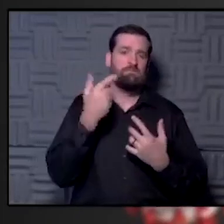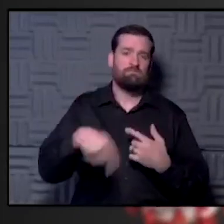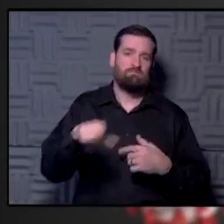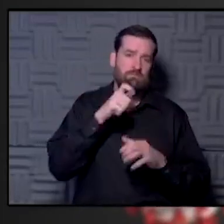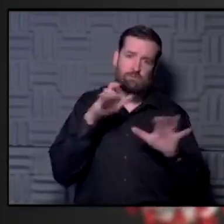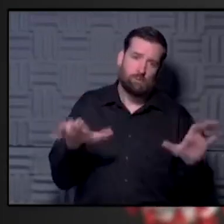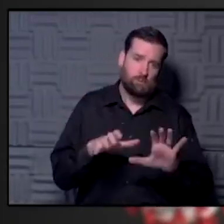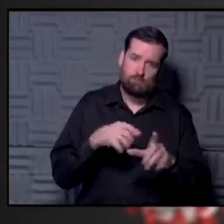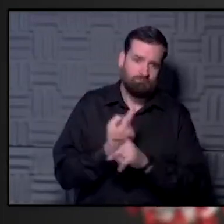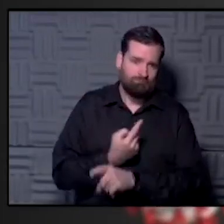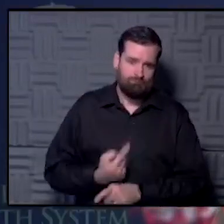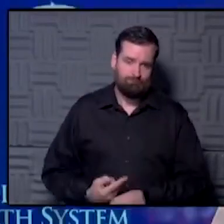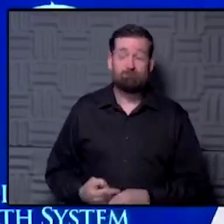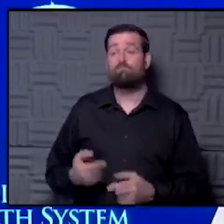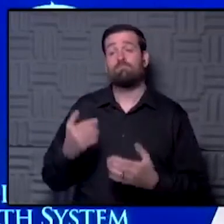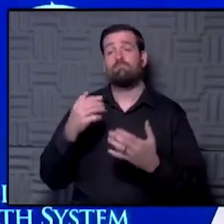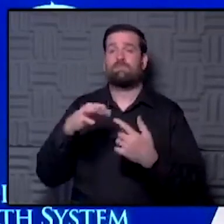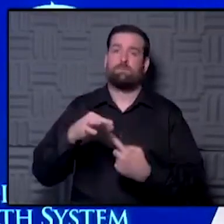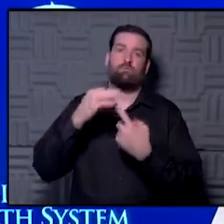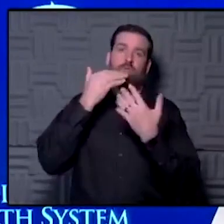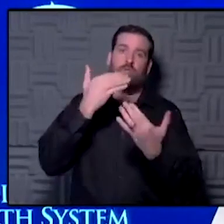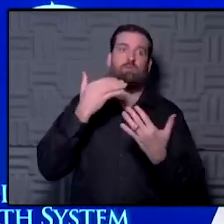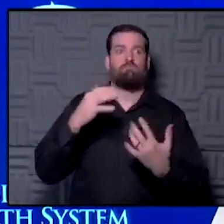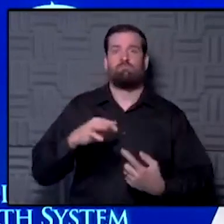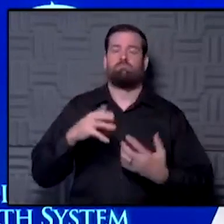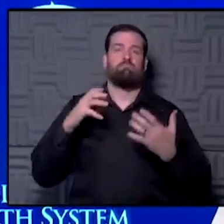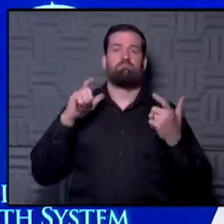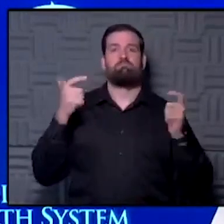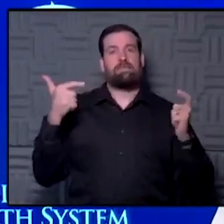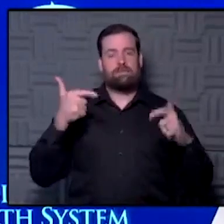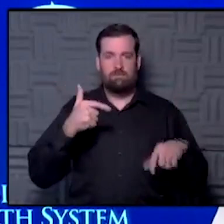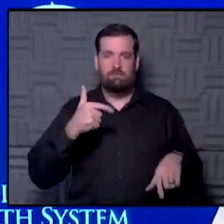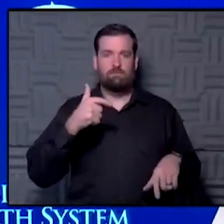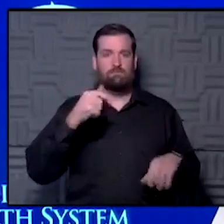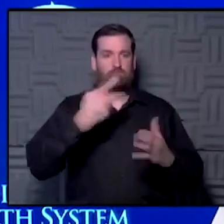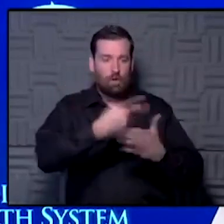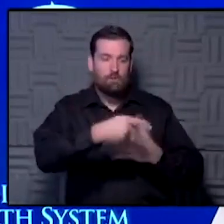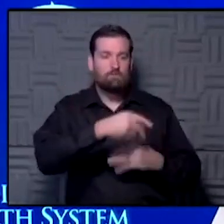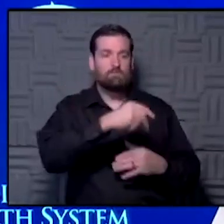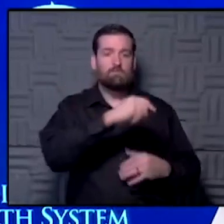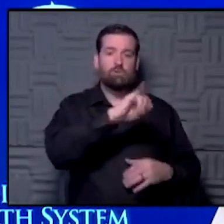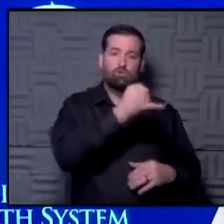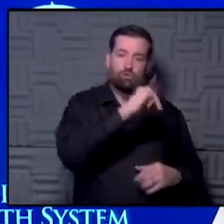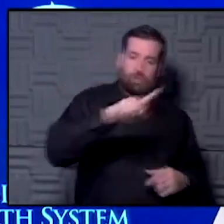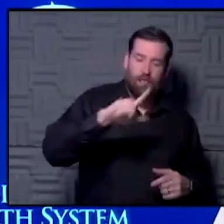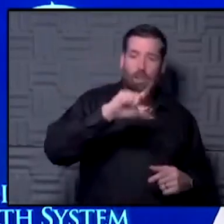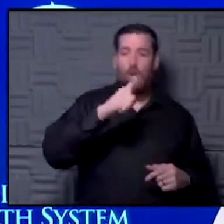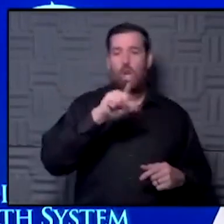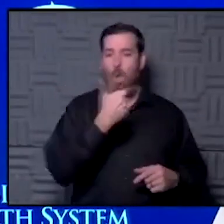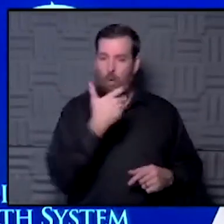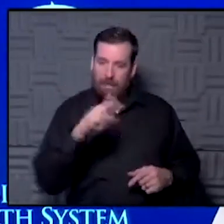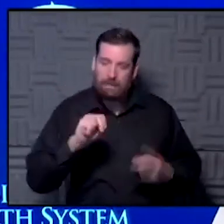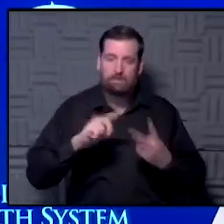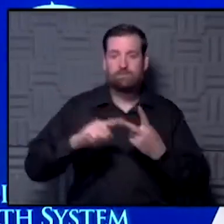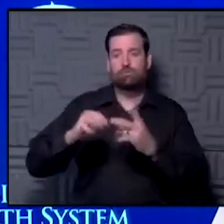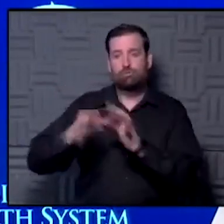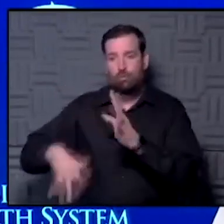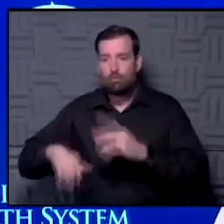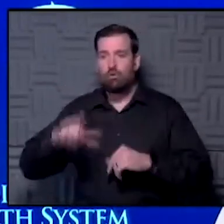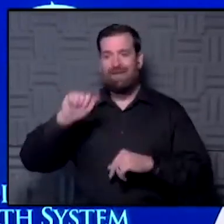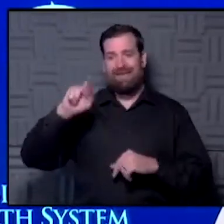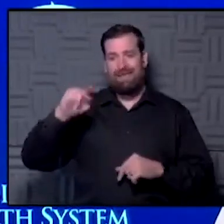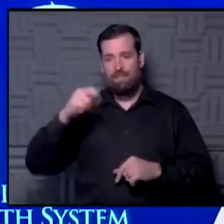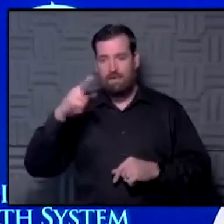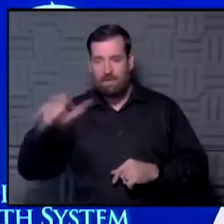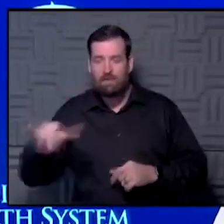want to say a special thank you. This has been a big program today, to Jill, to Logan, to Anthony, to our interpreter, to everybody who's been a part of this, and of